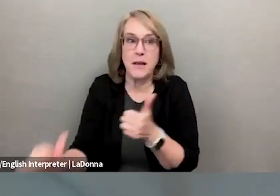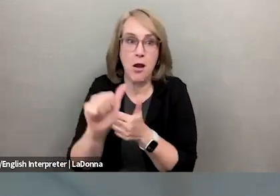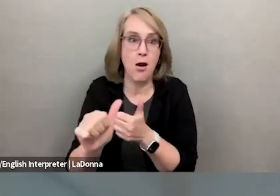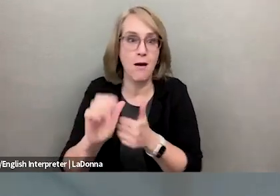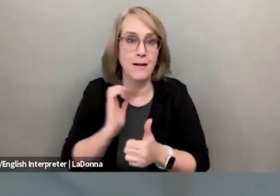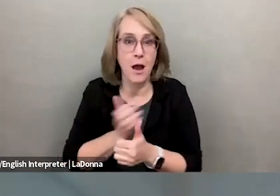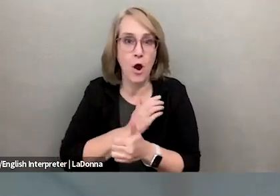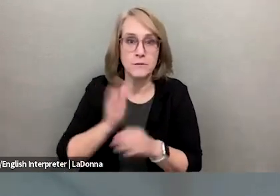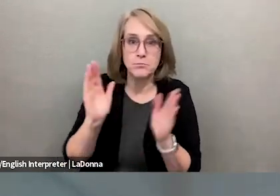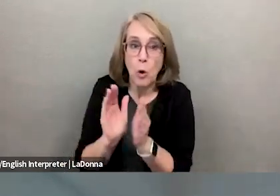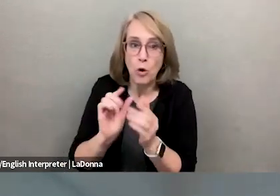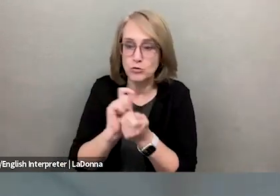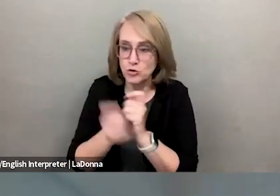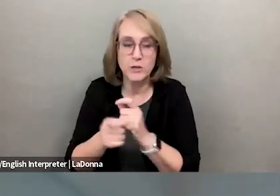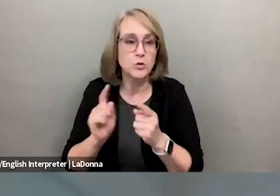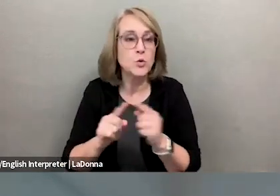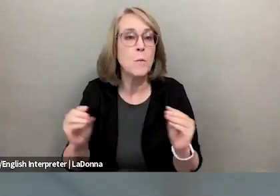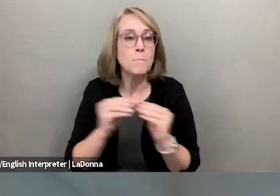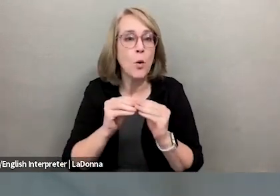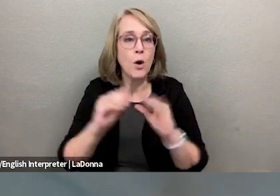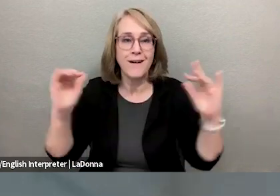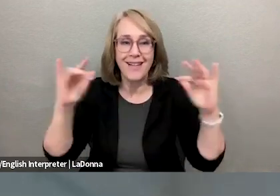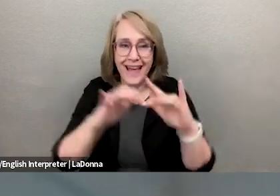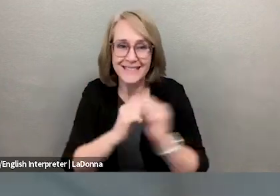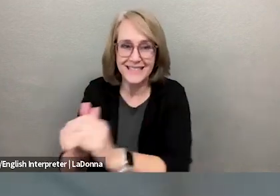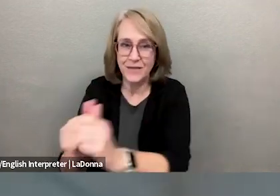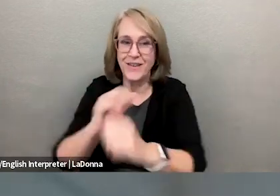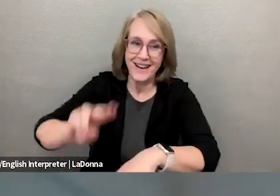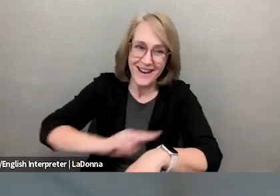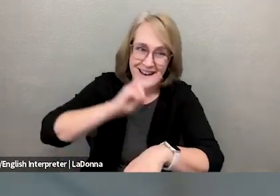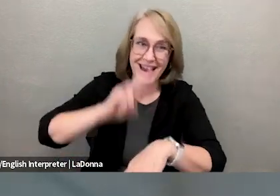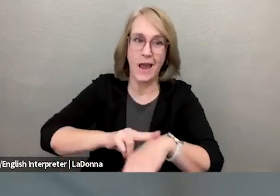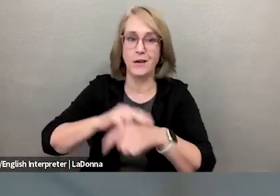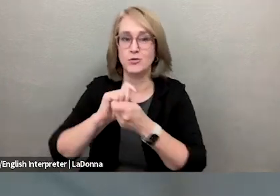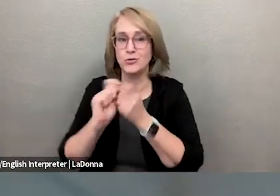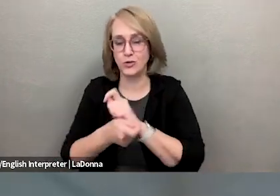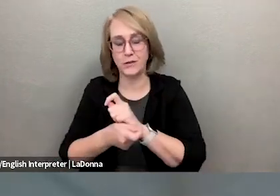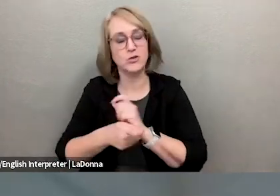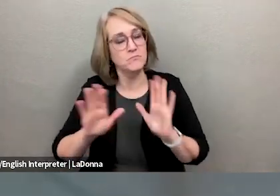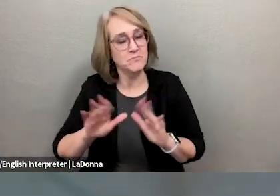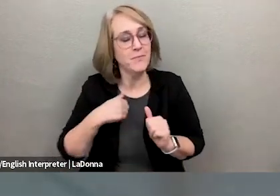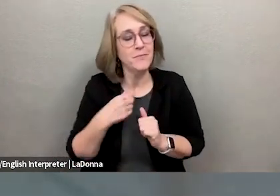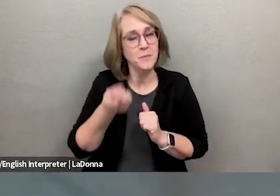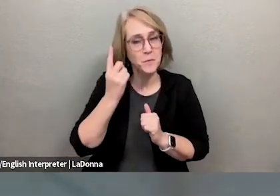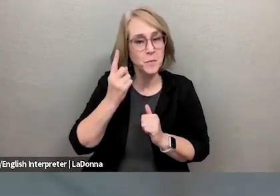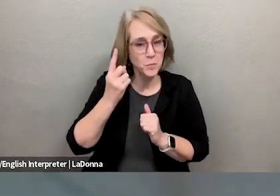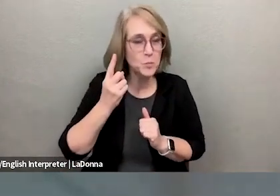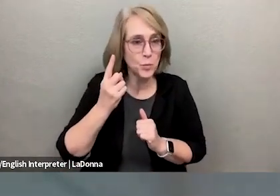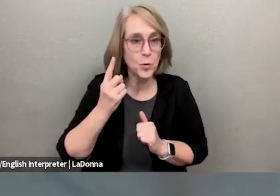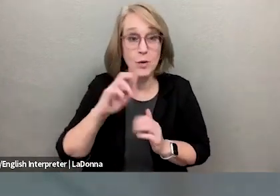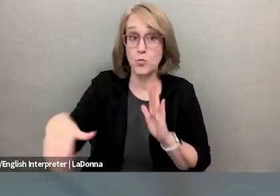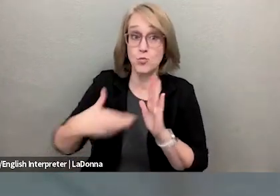incremental changes toward more collective national progress. So that's a piece of the Strategy Center role that I